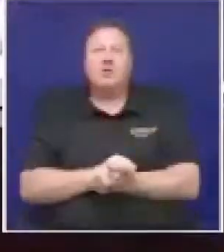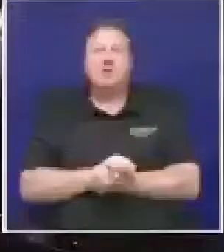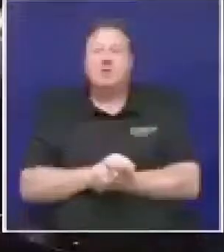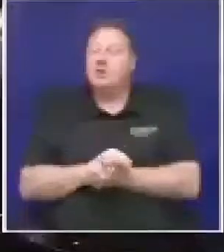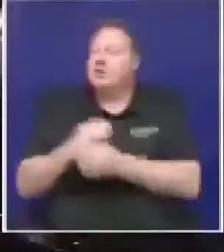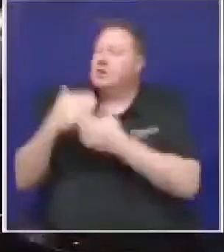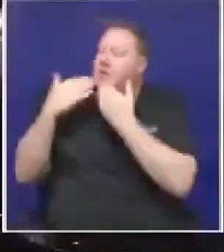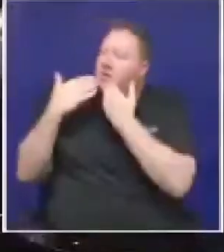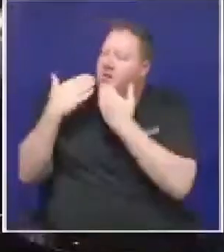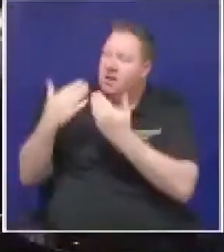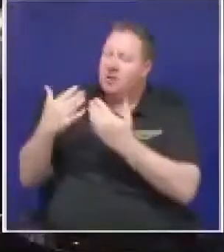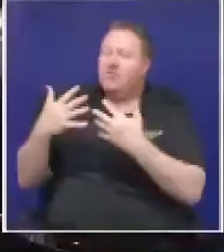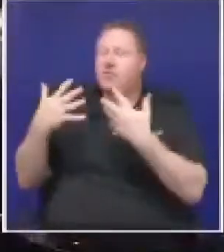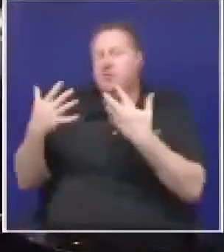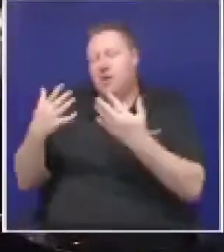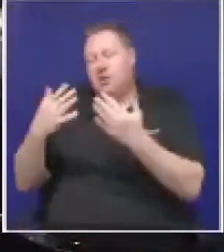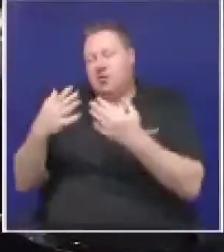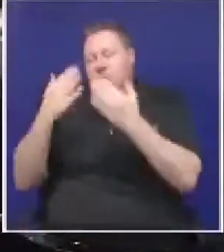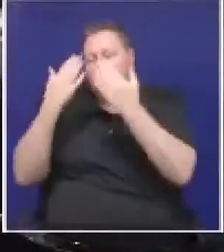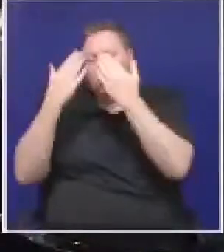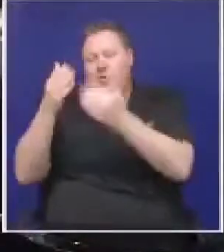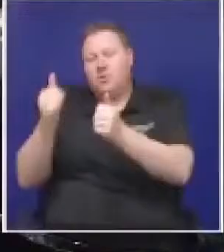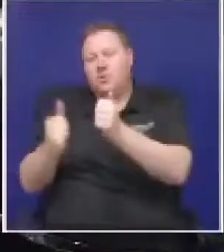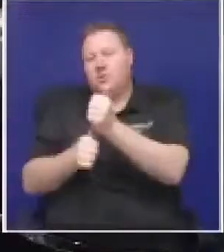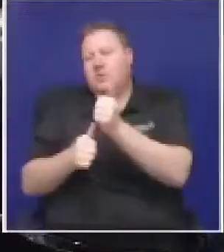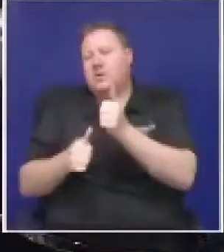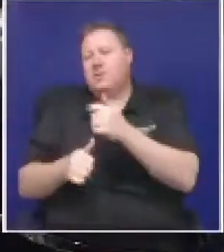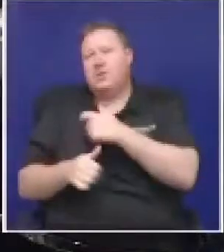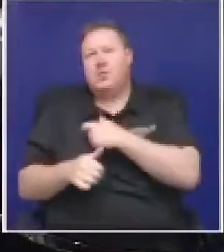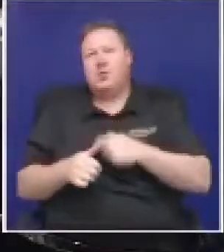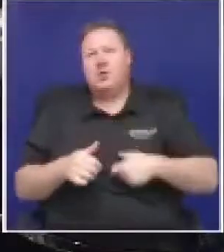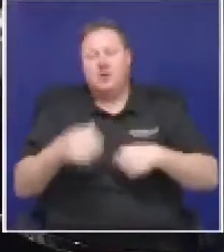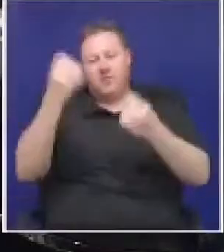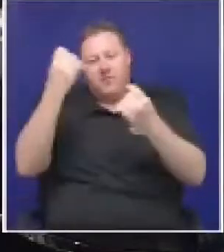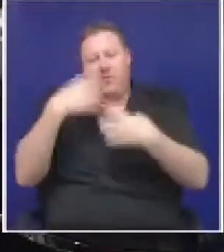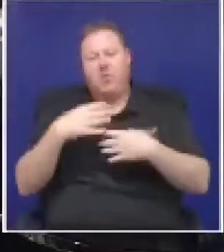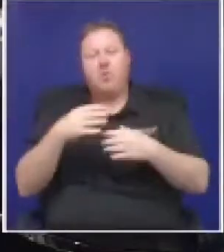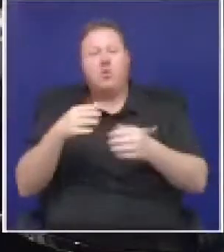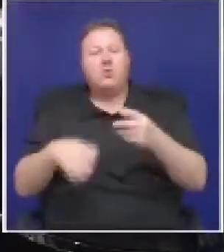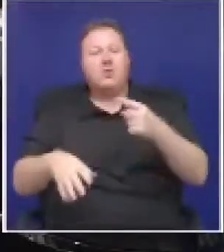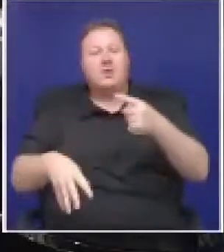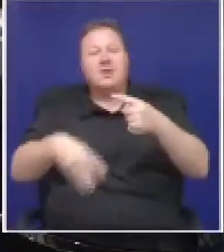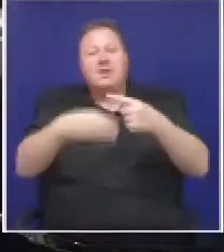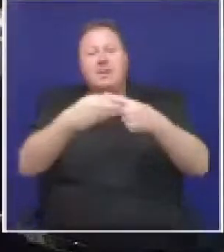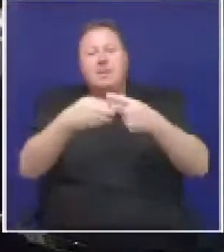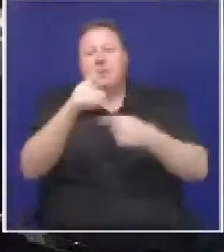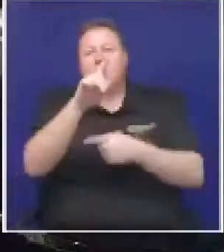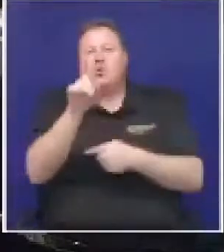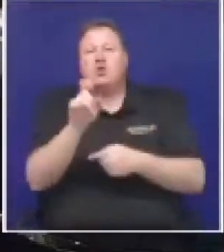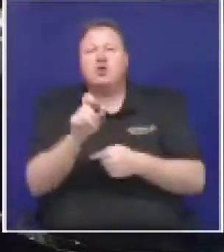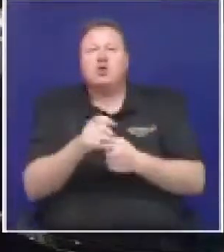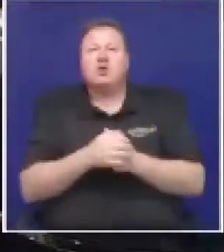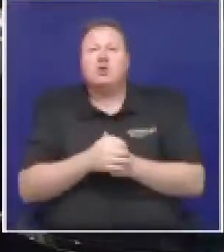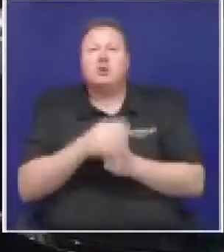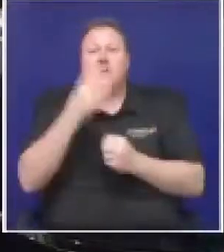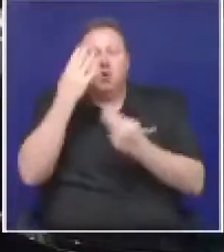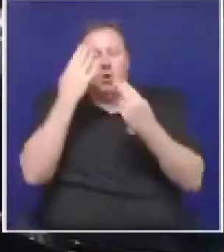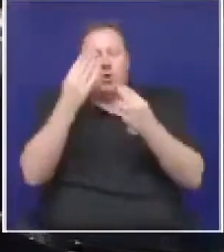Thank you very much, Honorable Deputy President. I've been informed that the supplementary question will be taken by Honorable